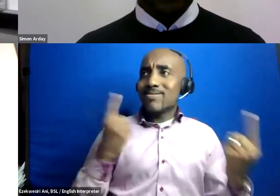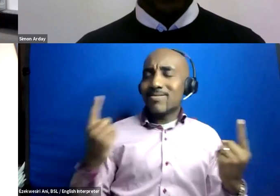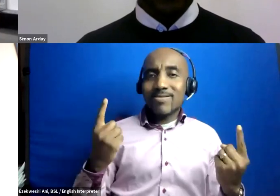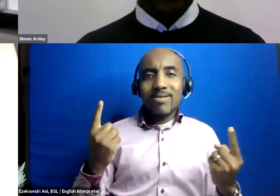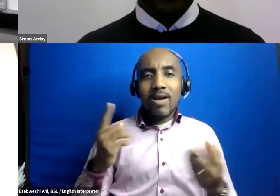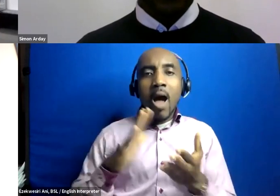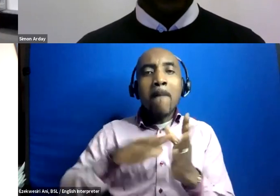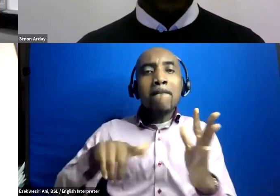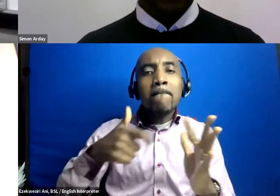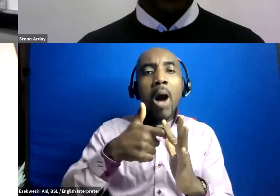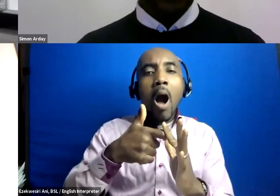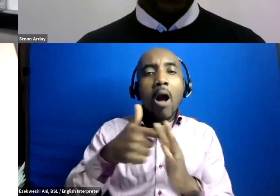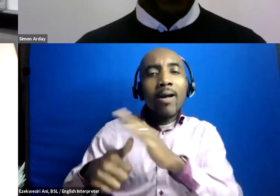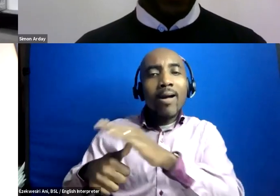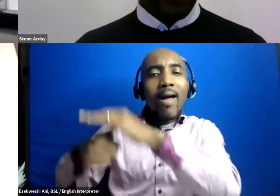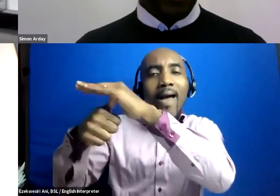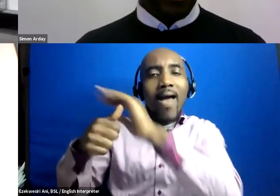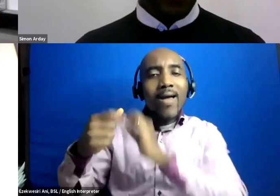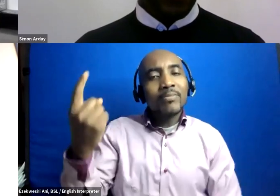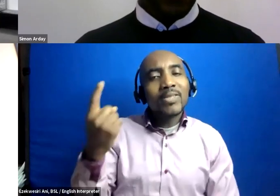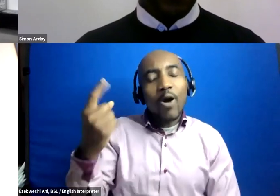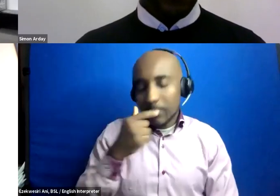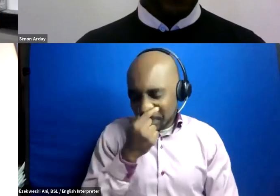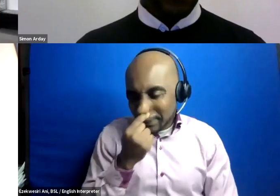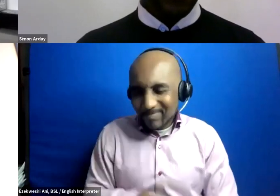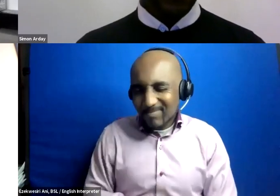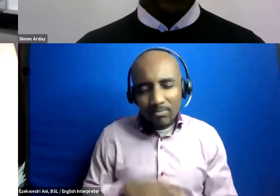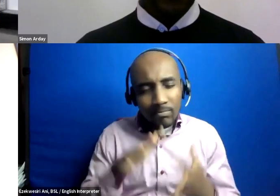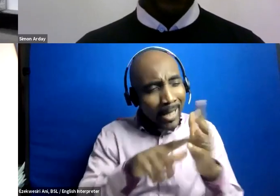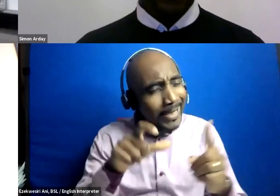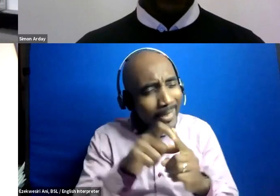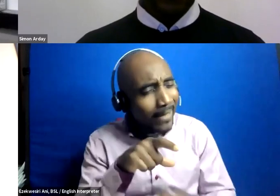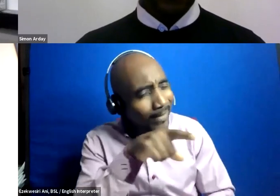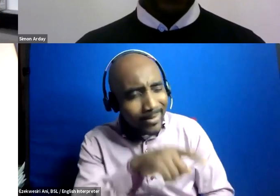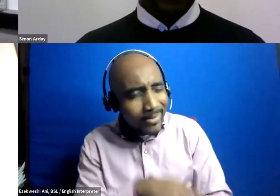Mark, the head, was saying to me that,